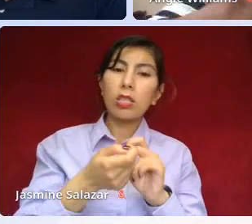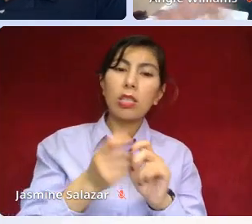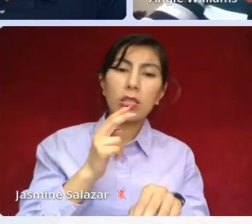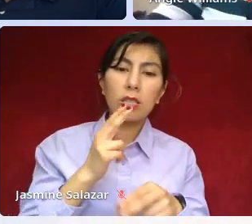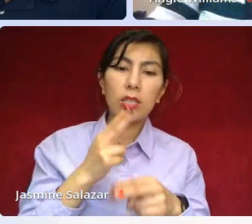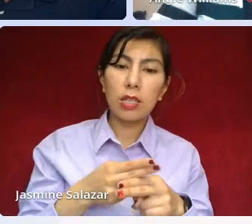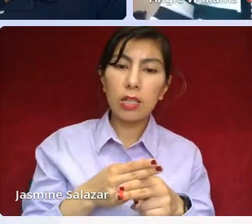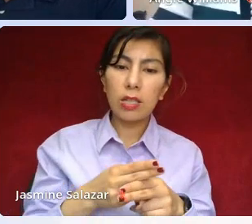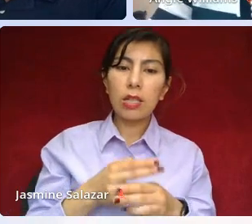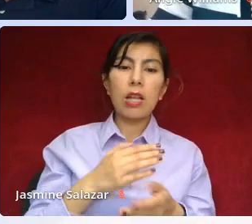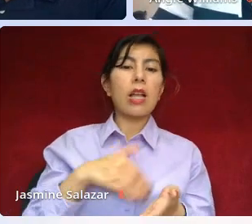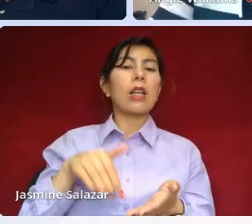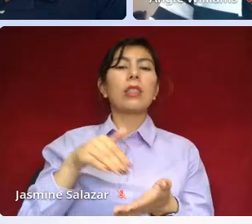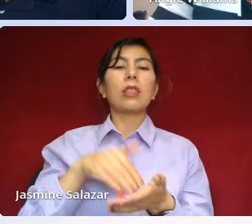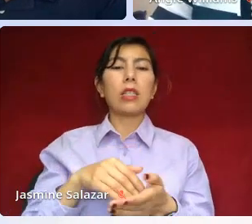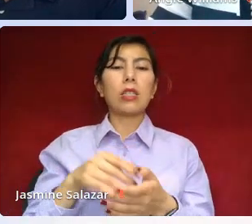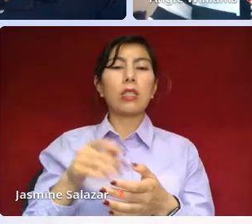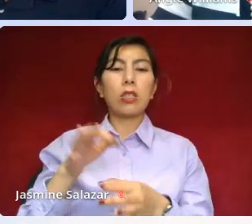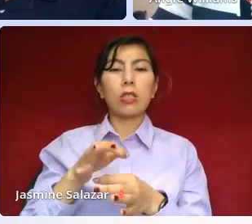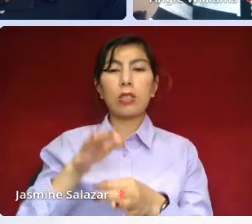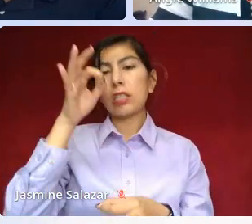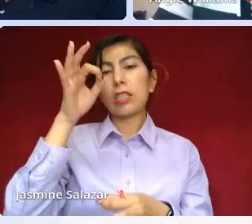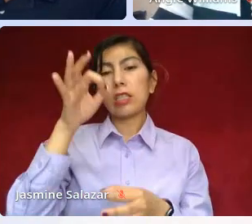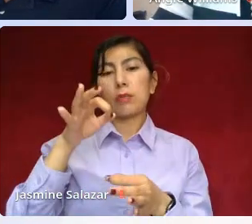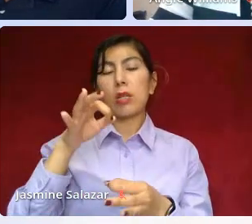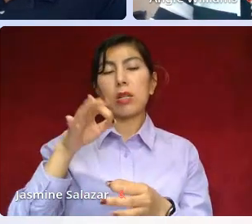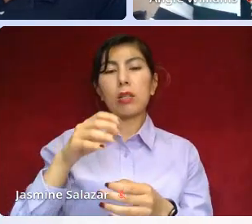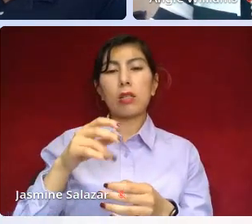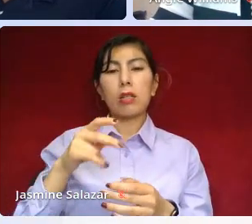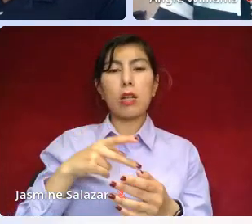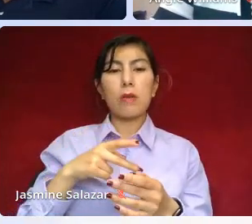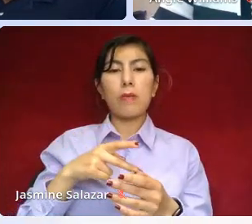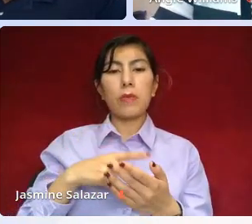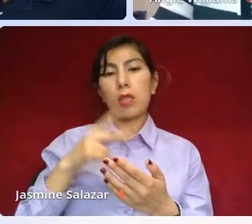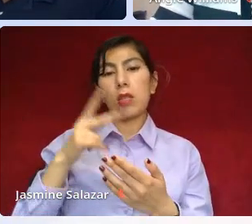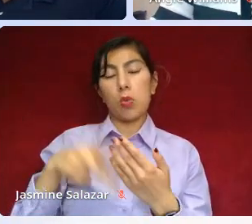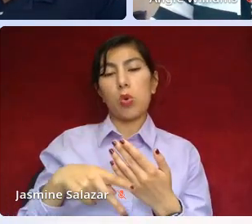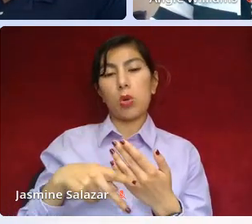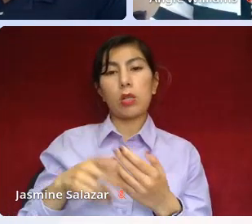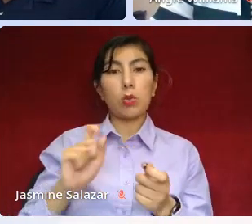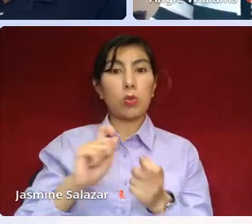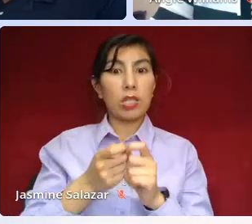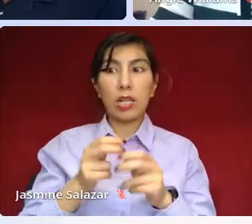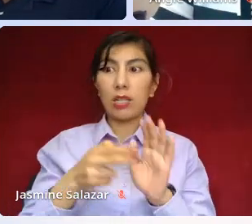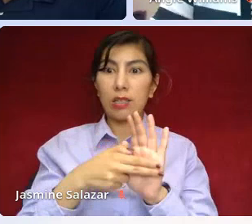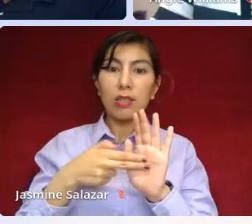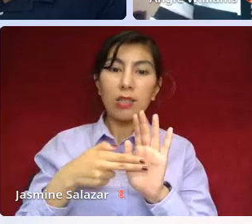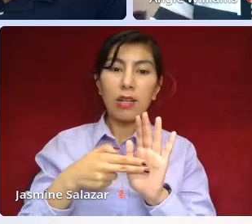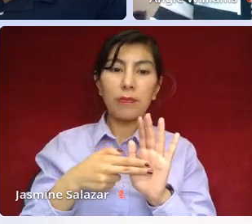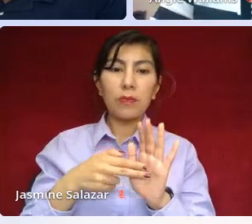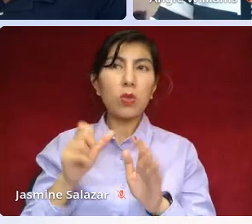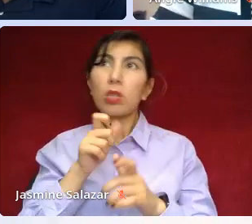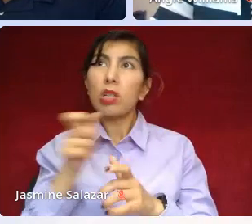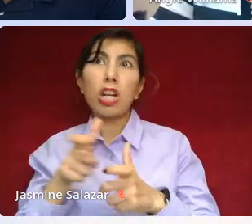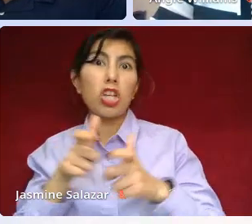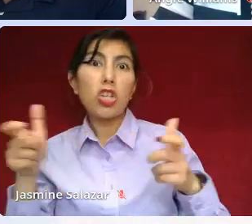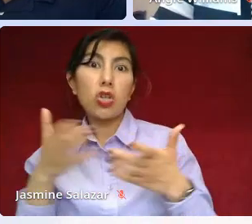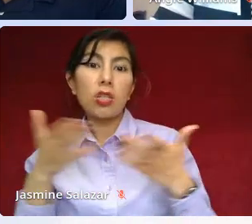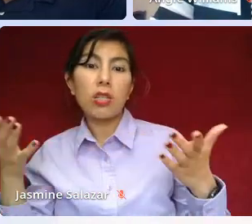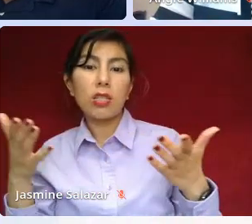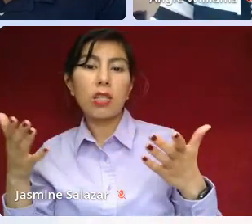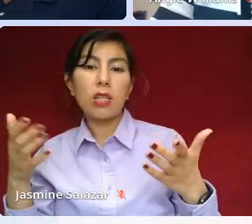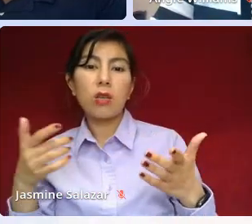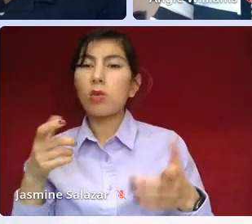Centered Spirit Program, and we changed the sign Centered Spirit. So, that wasn't a big thing. We just had to pay